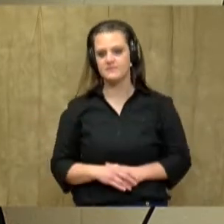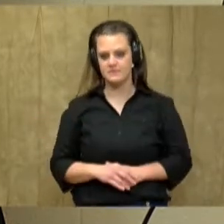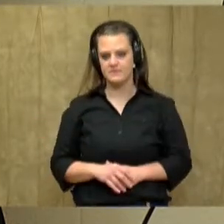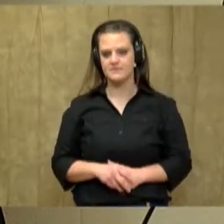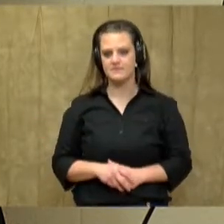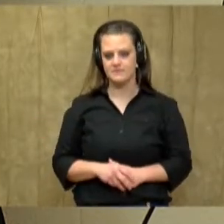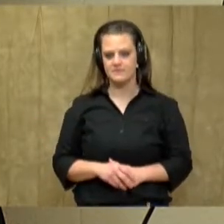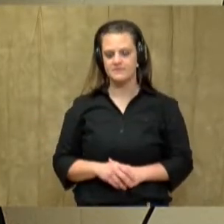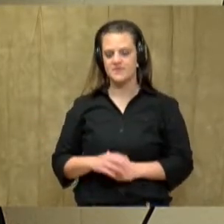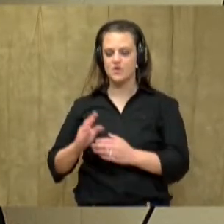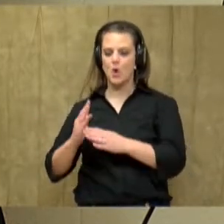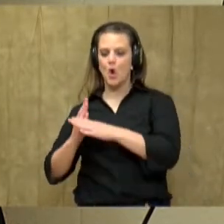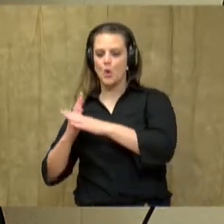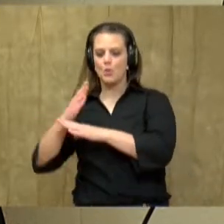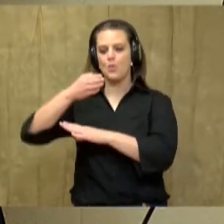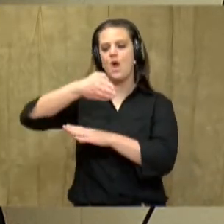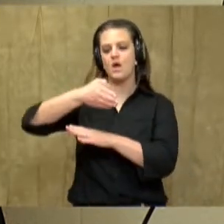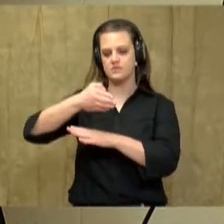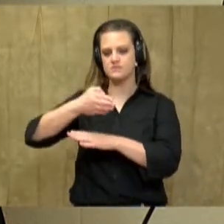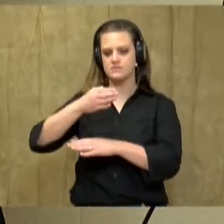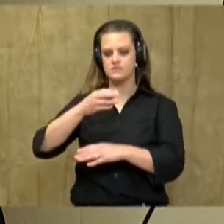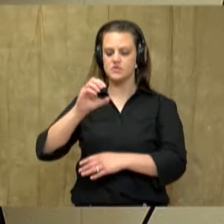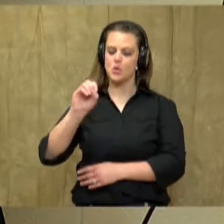Very good. So this